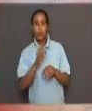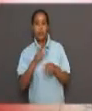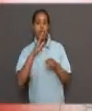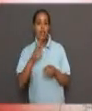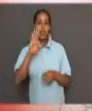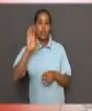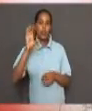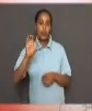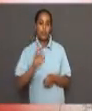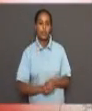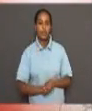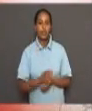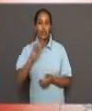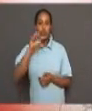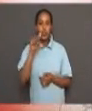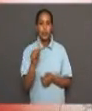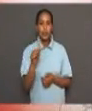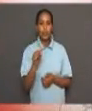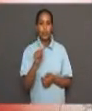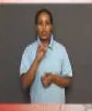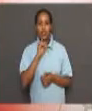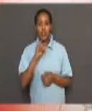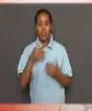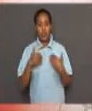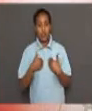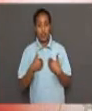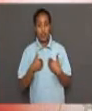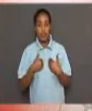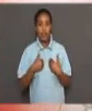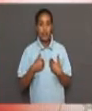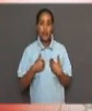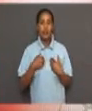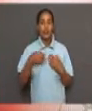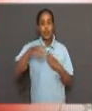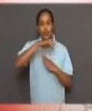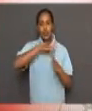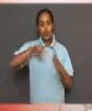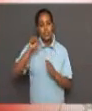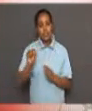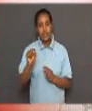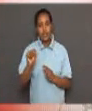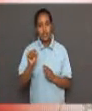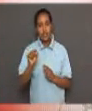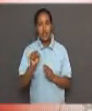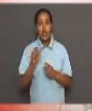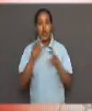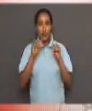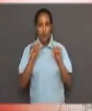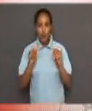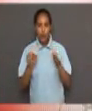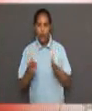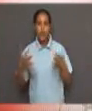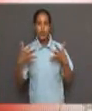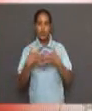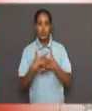carbon. Sodium is obtained by the electrolysis of a molten